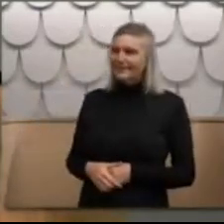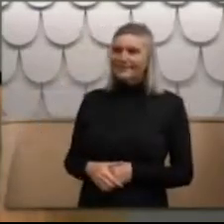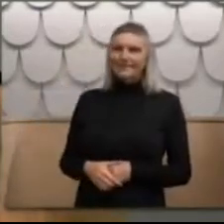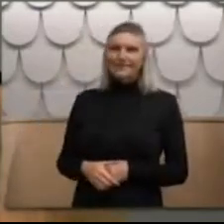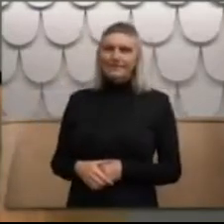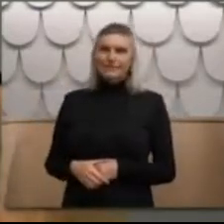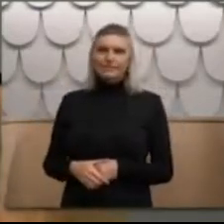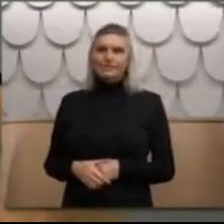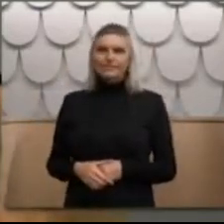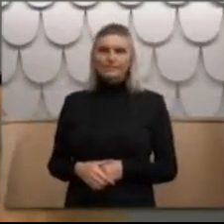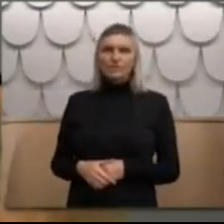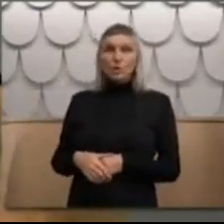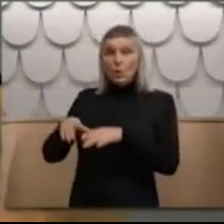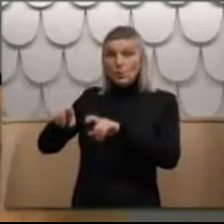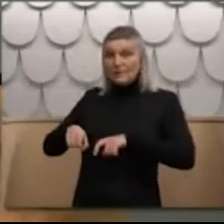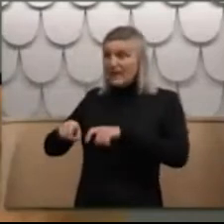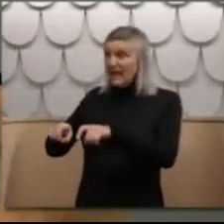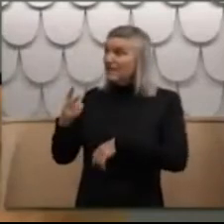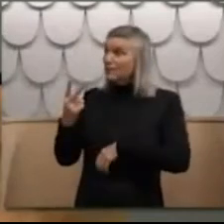in the warfare homes. Mm.